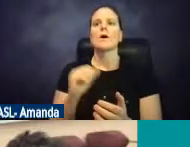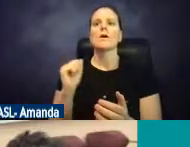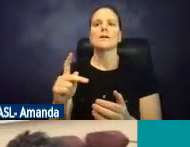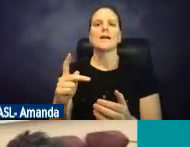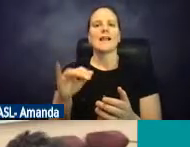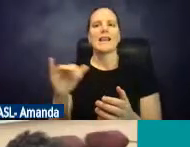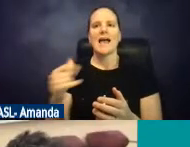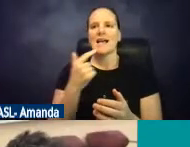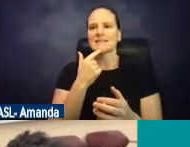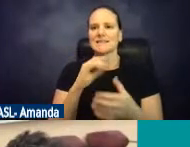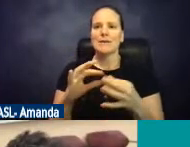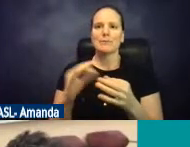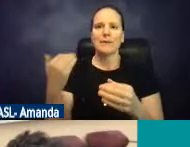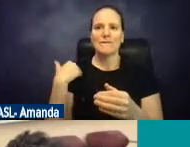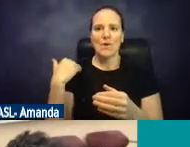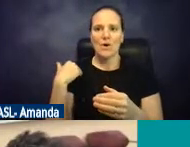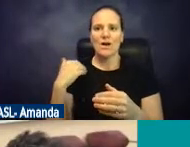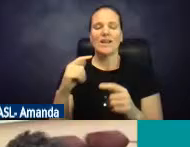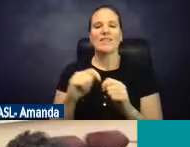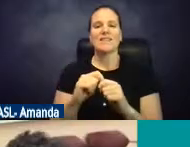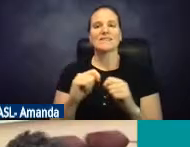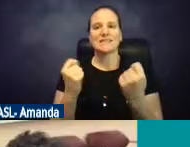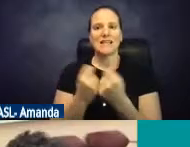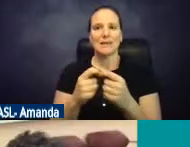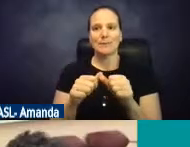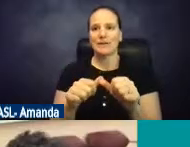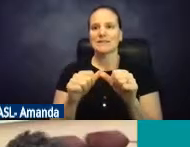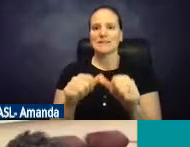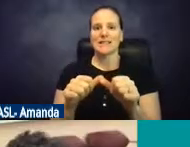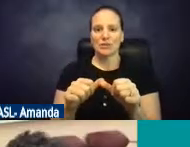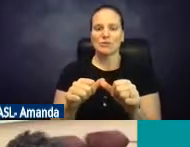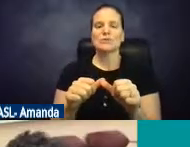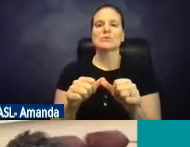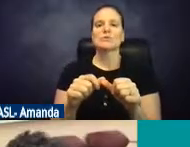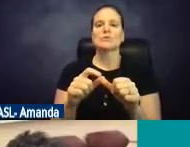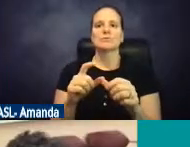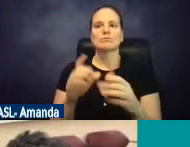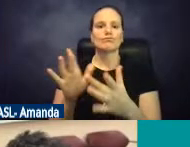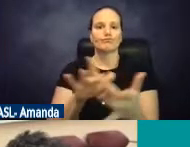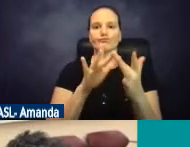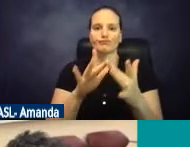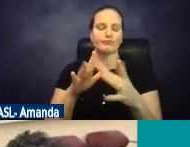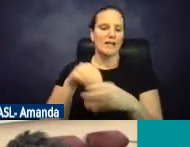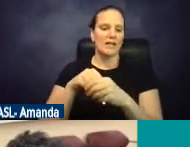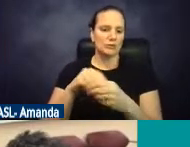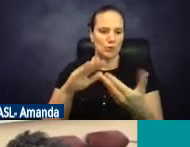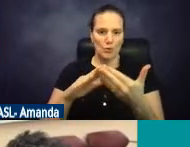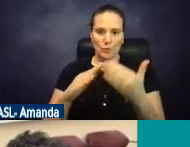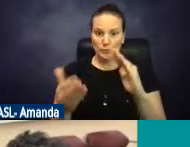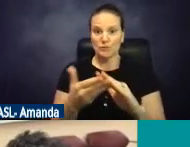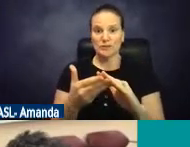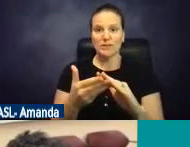I stated earlier, the team continues to outreach